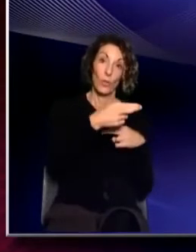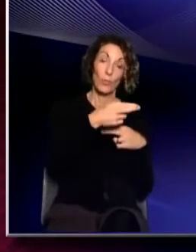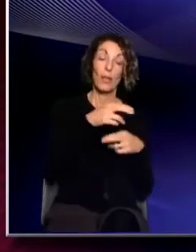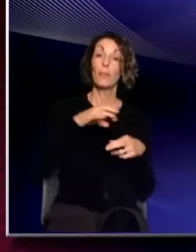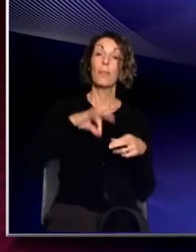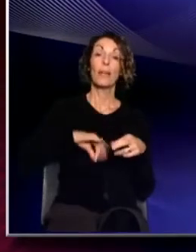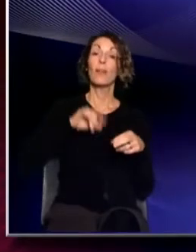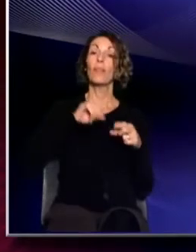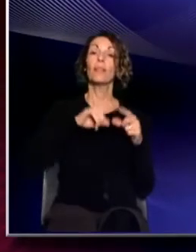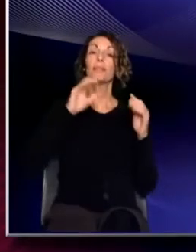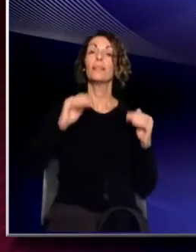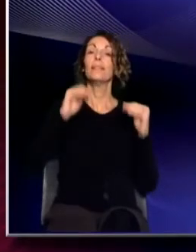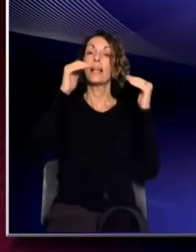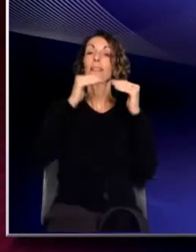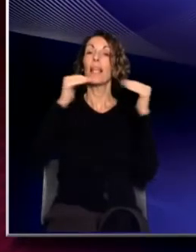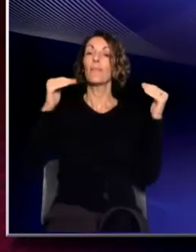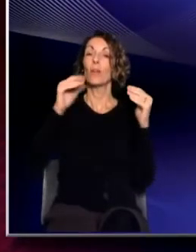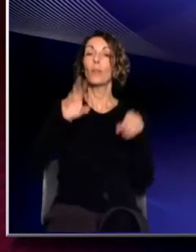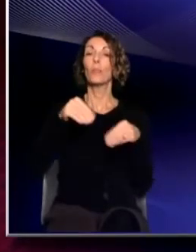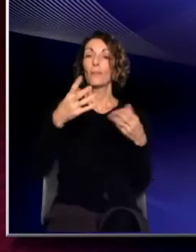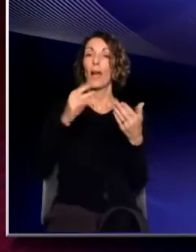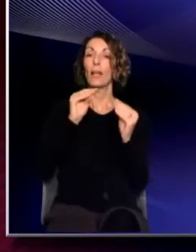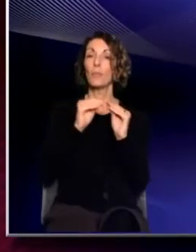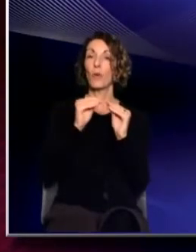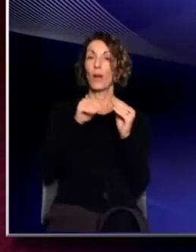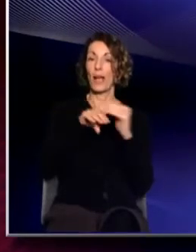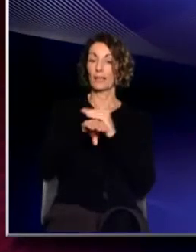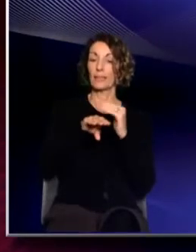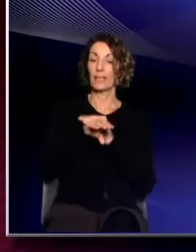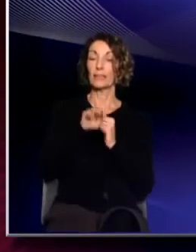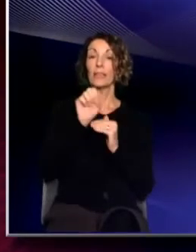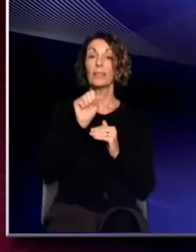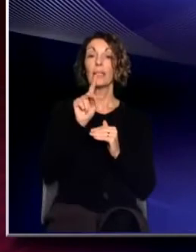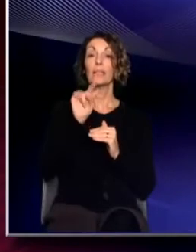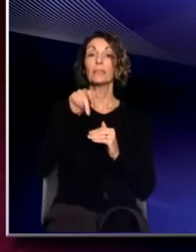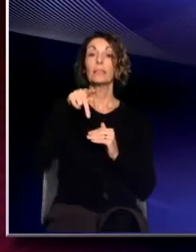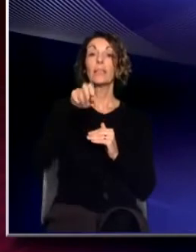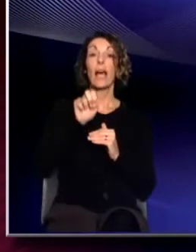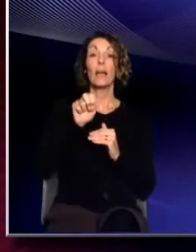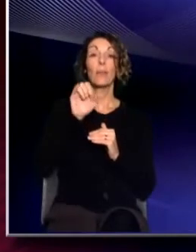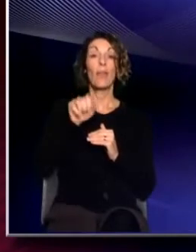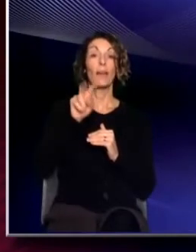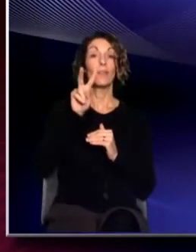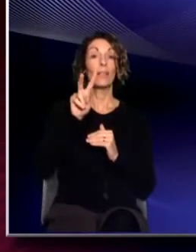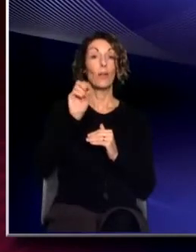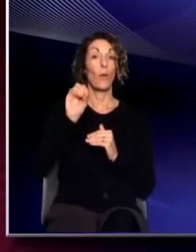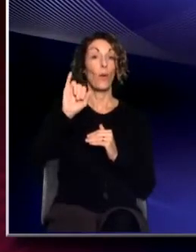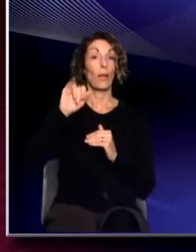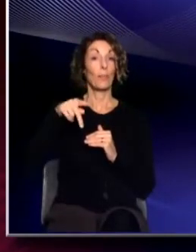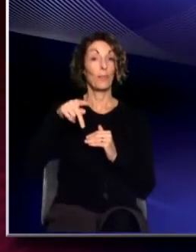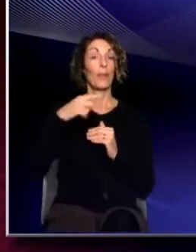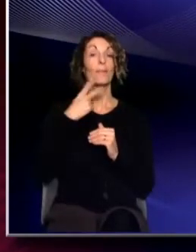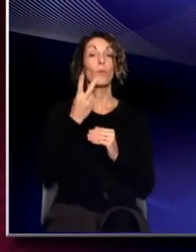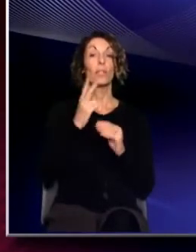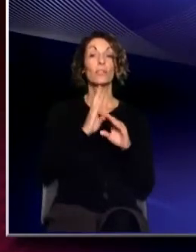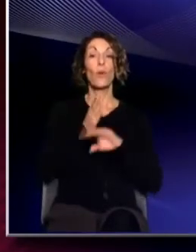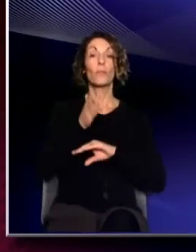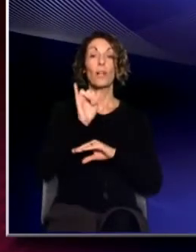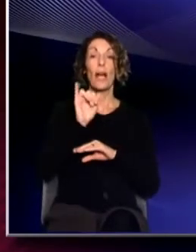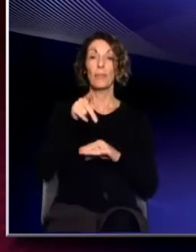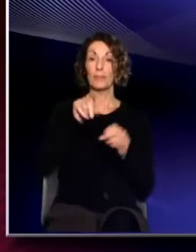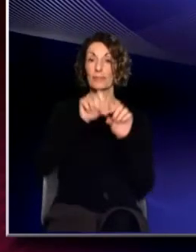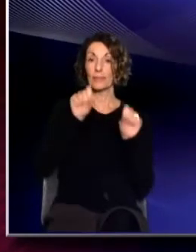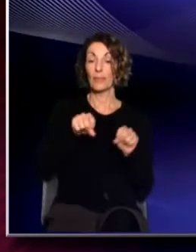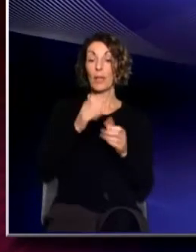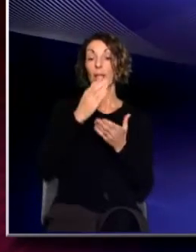to the next level in terms of accessibility. Skype is a voice over IP system, and therefore some of the difficulty we've